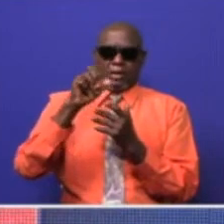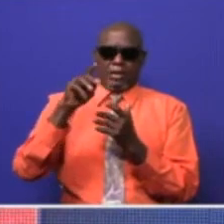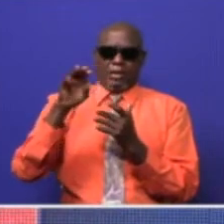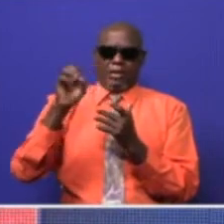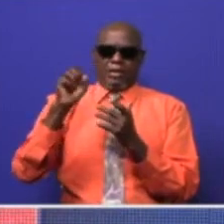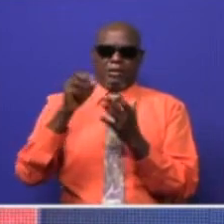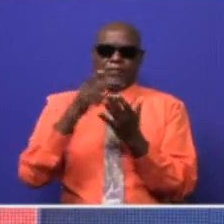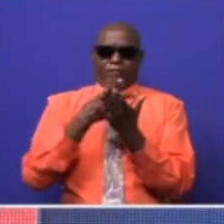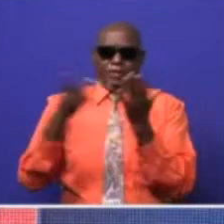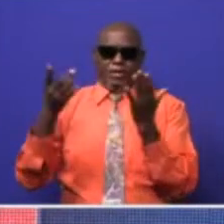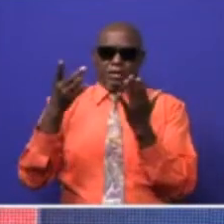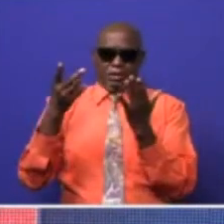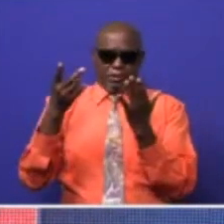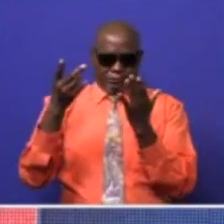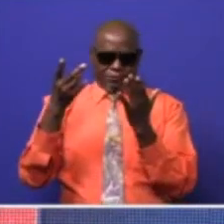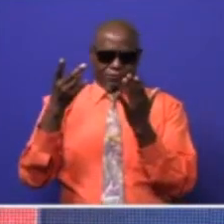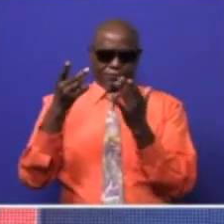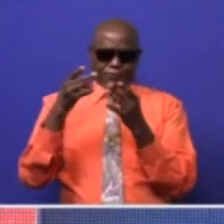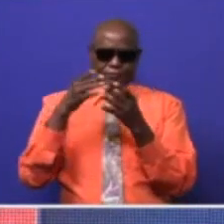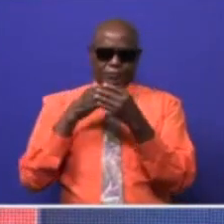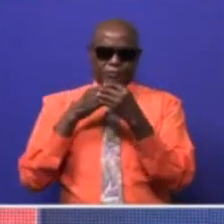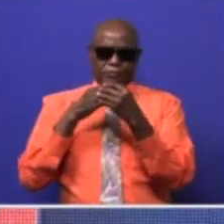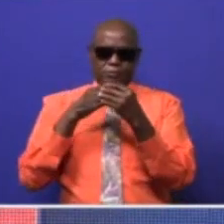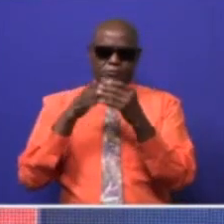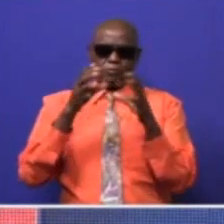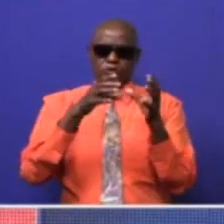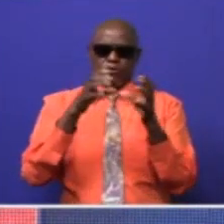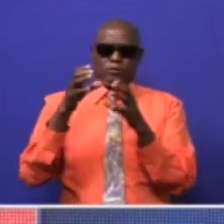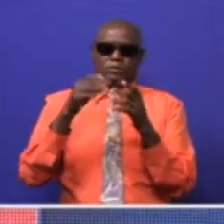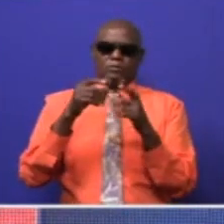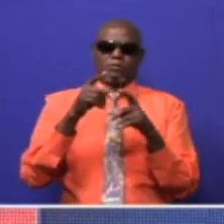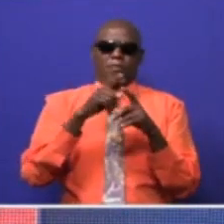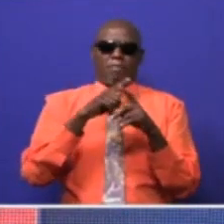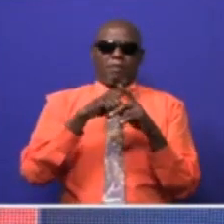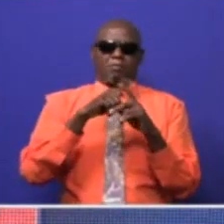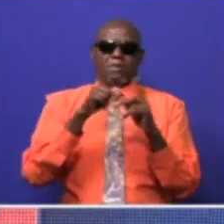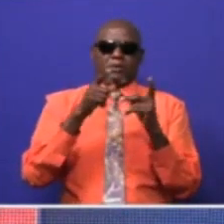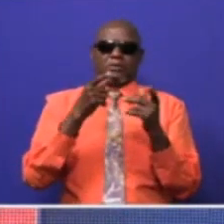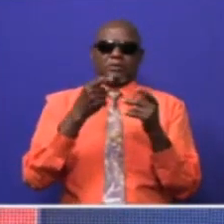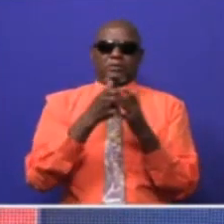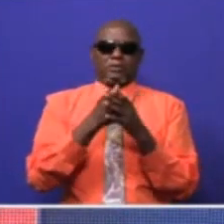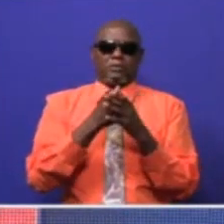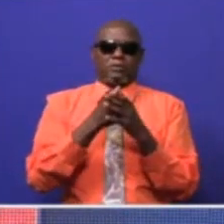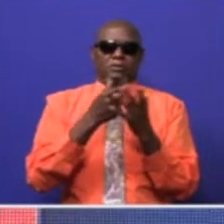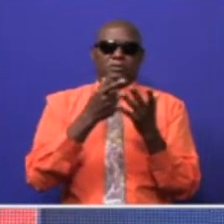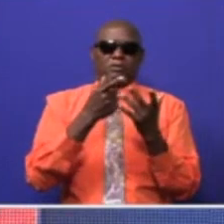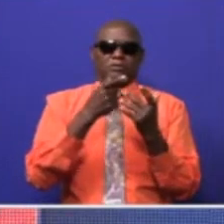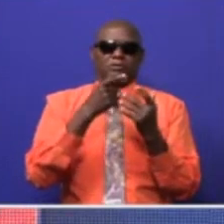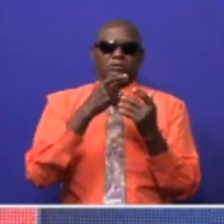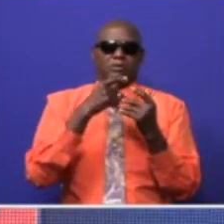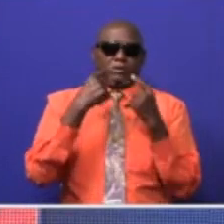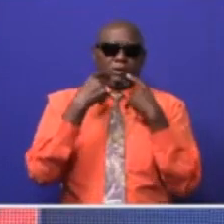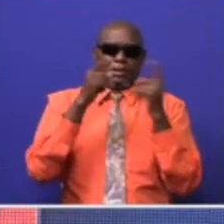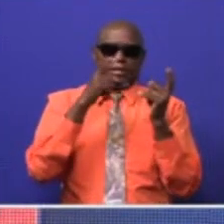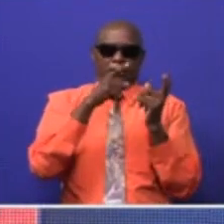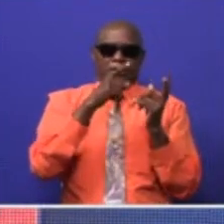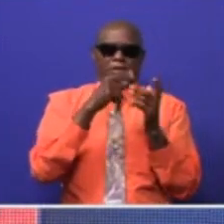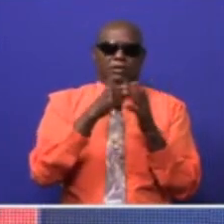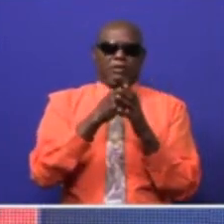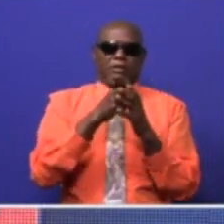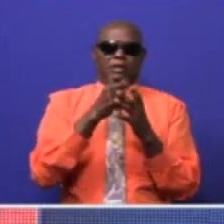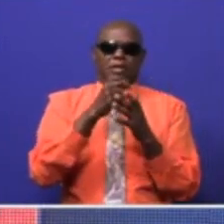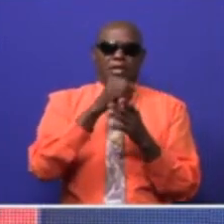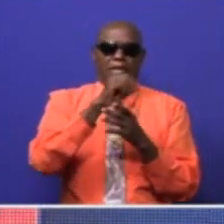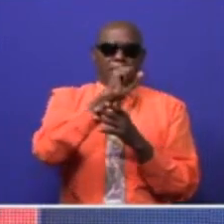as Embu County Governor Cecily Mbarire, has disqualified Khalende's move of declaring himself the party's SG, noting